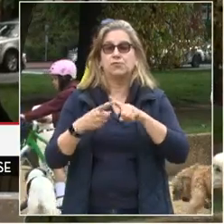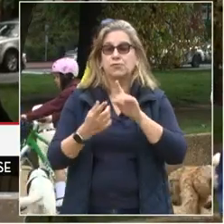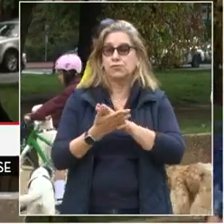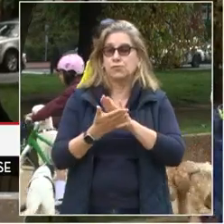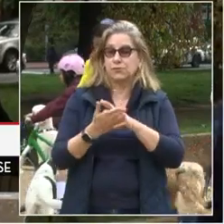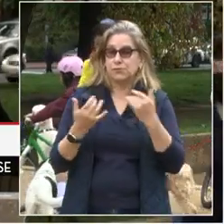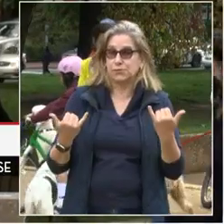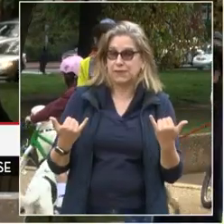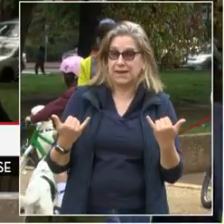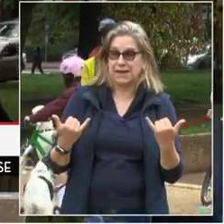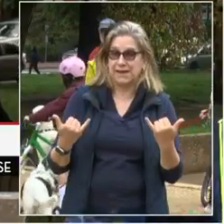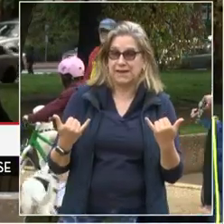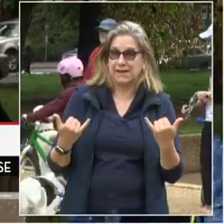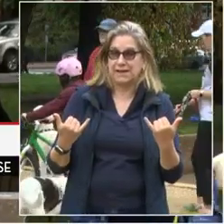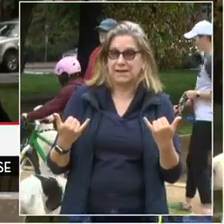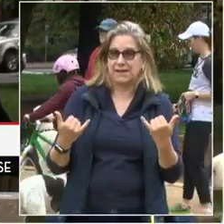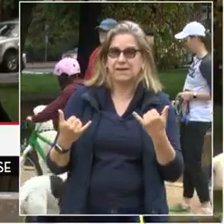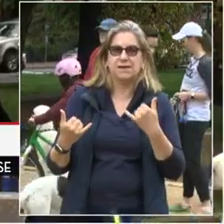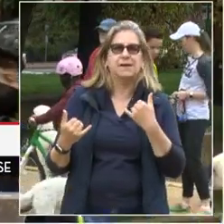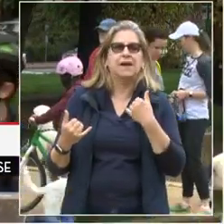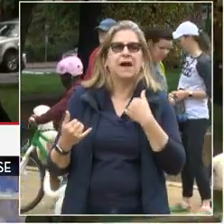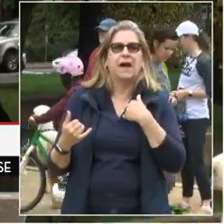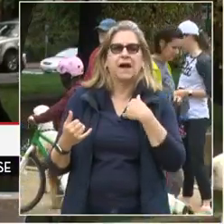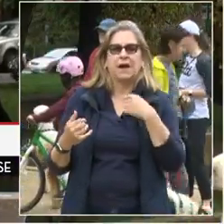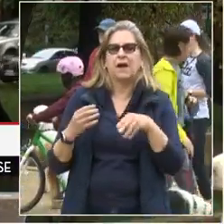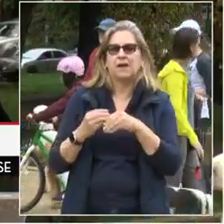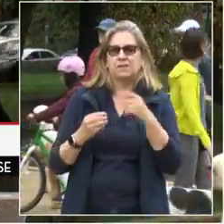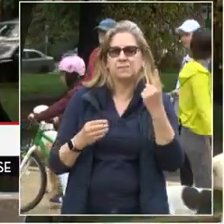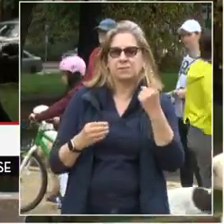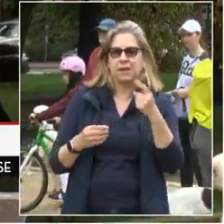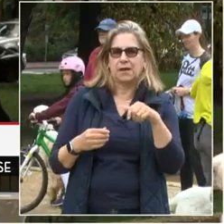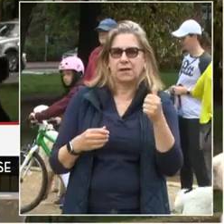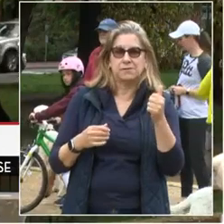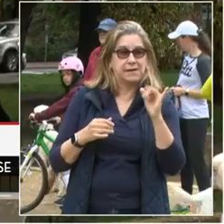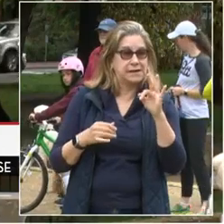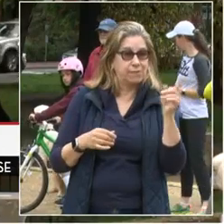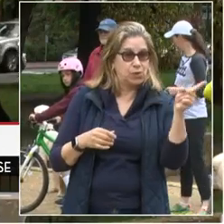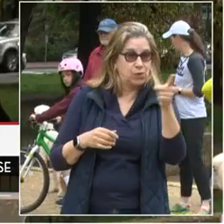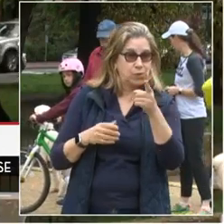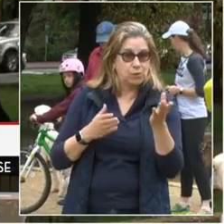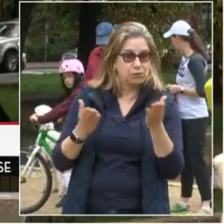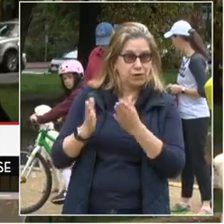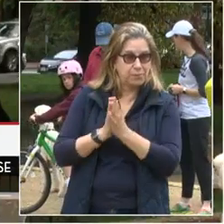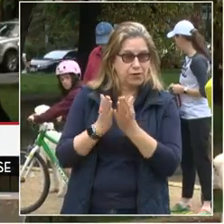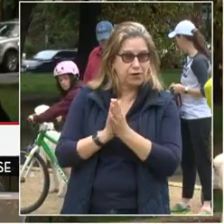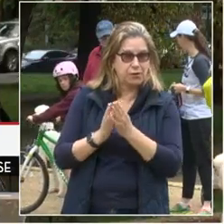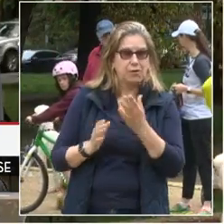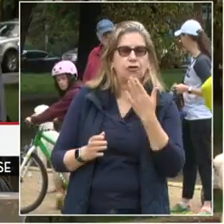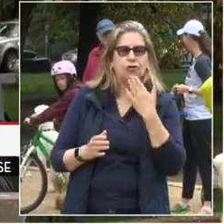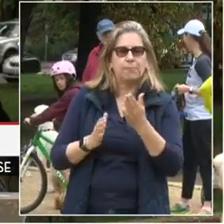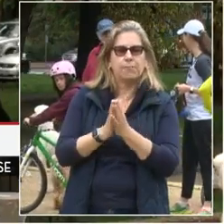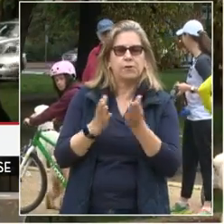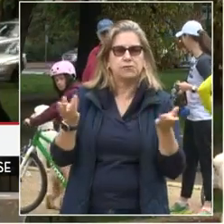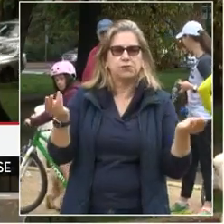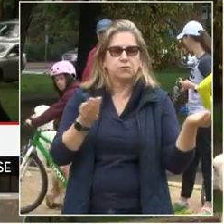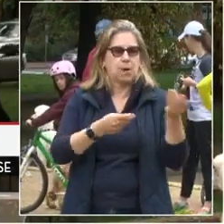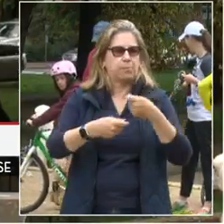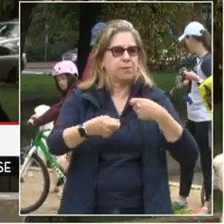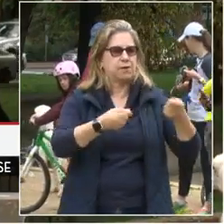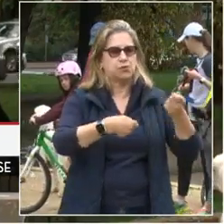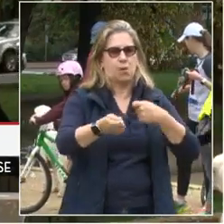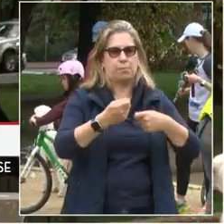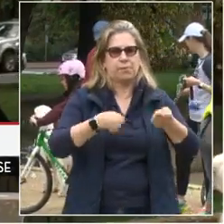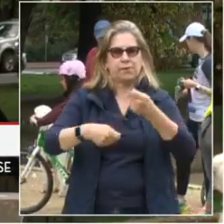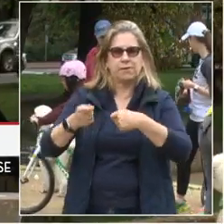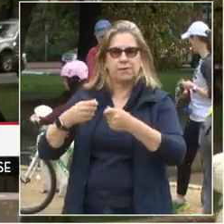to it. So for some folks, if you brought a book, there's been a really great book swap going on and a really great partnership with the DC Public